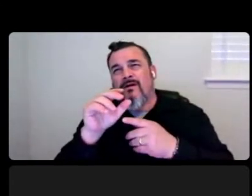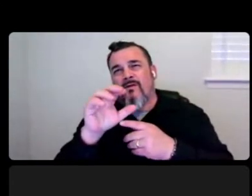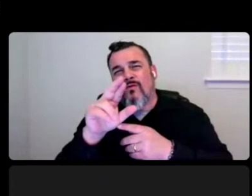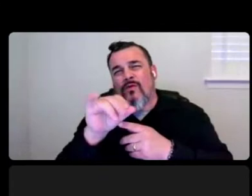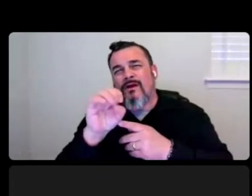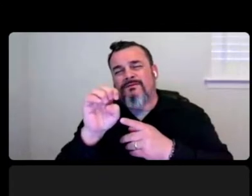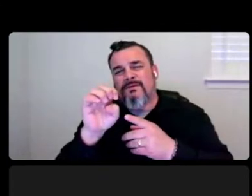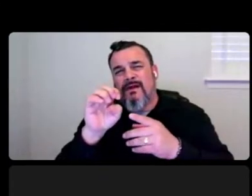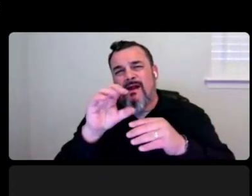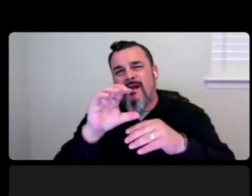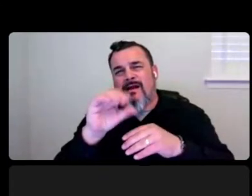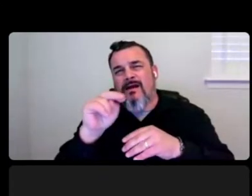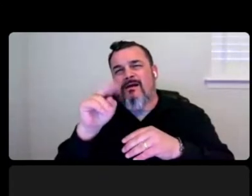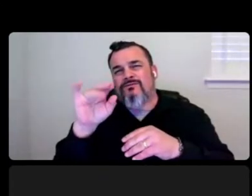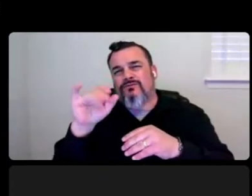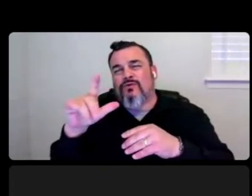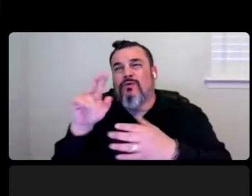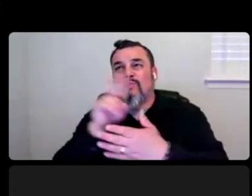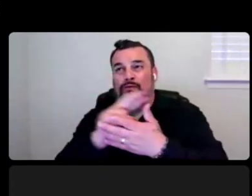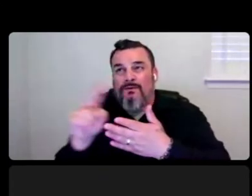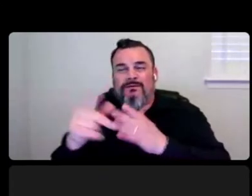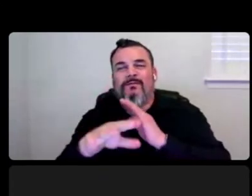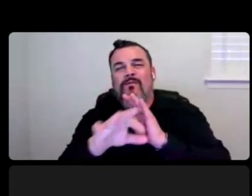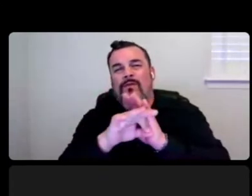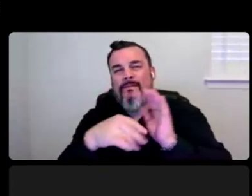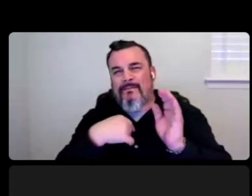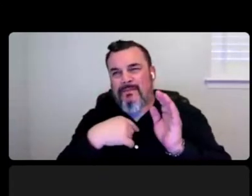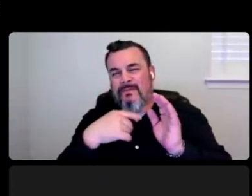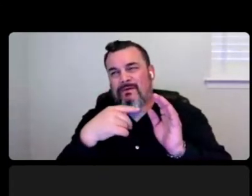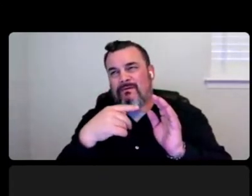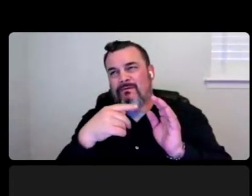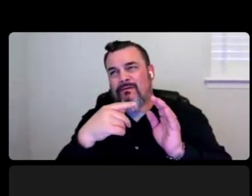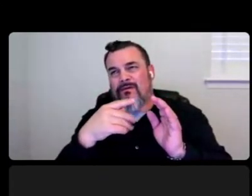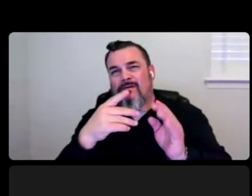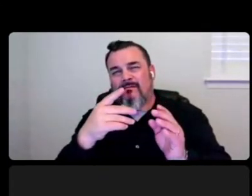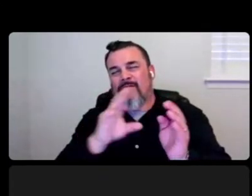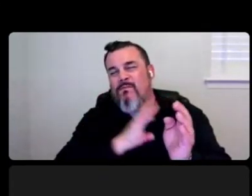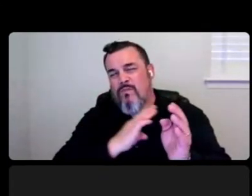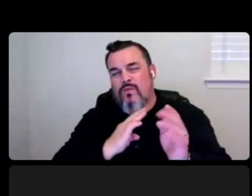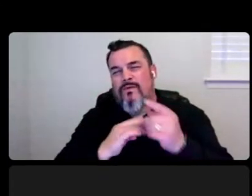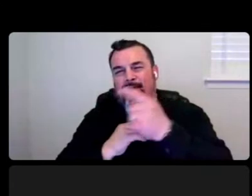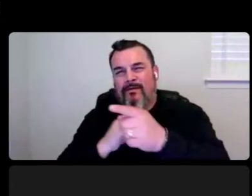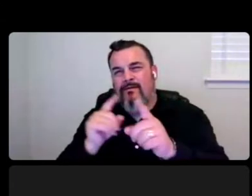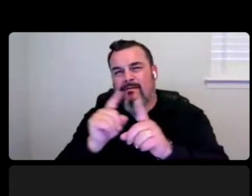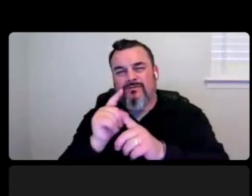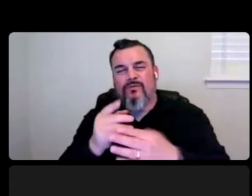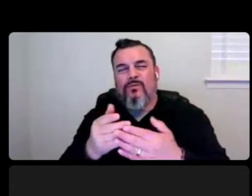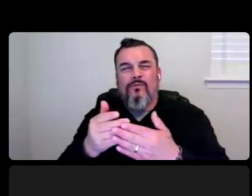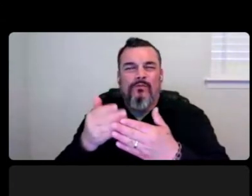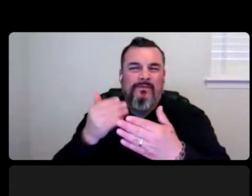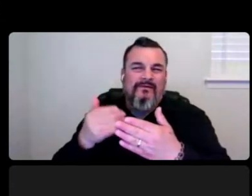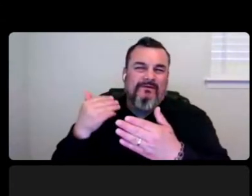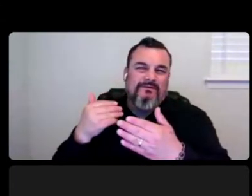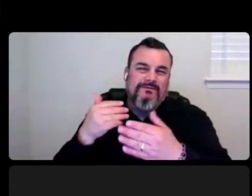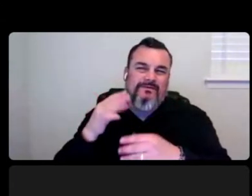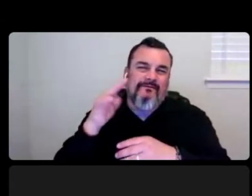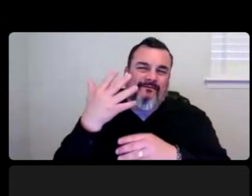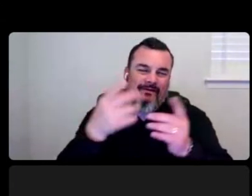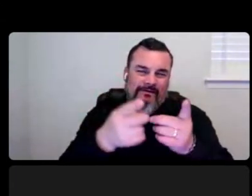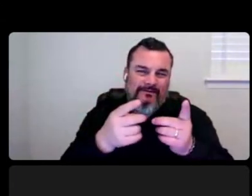meeting, and 2 weeks later, I was appointed to the board there also by the previous 5th